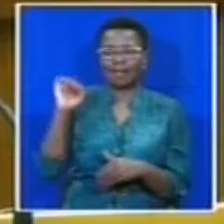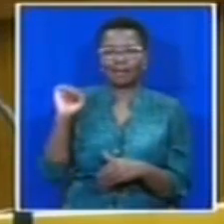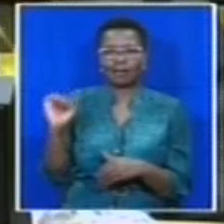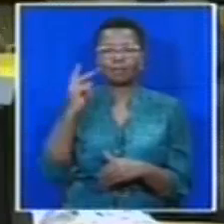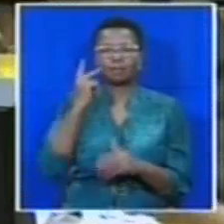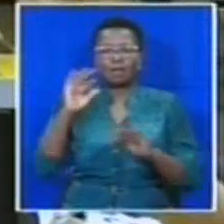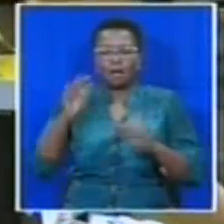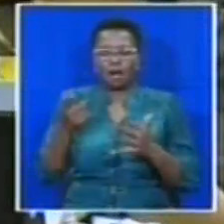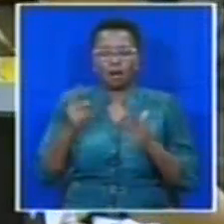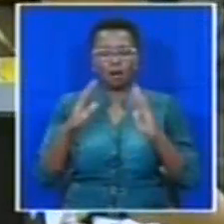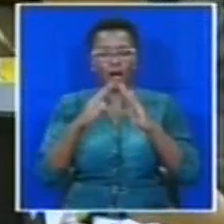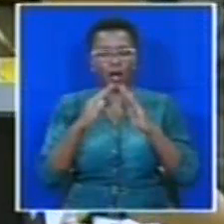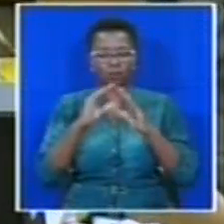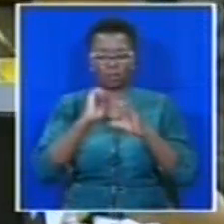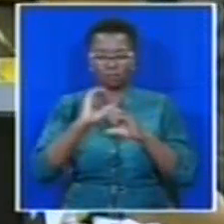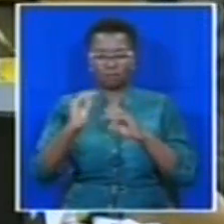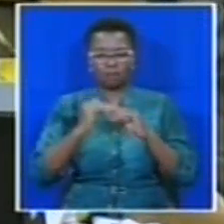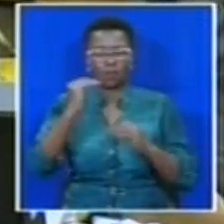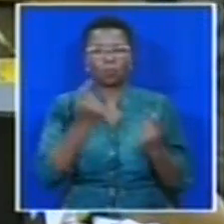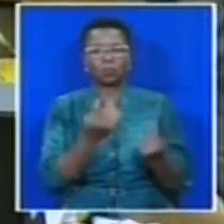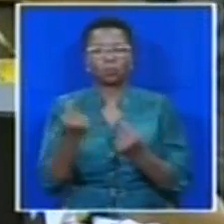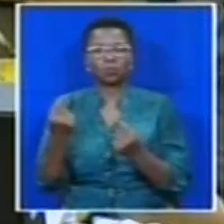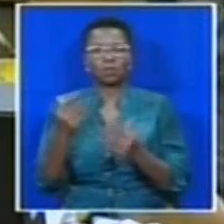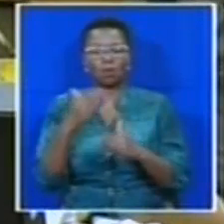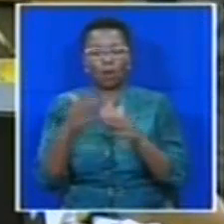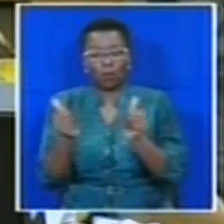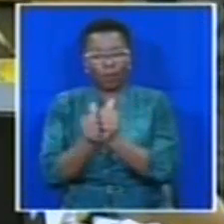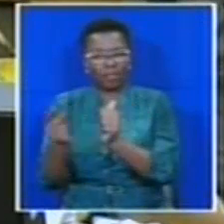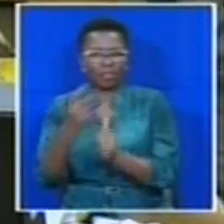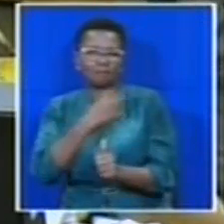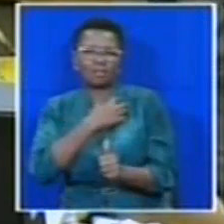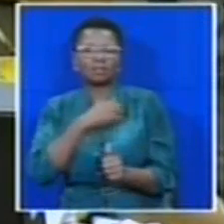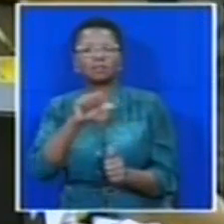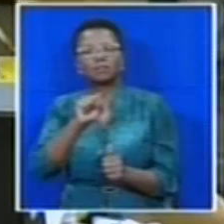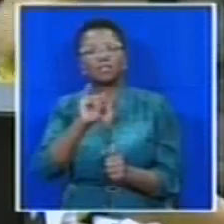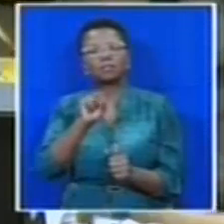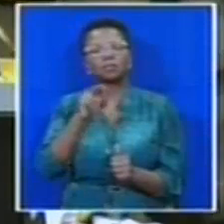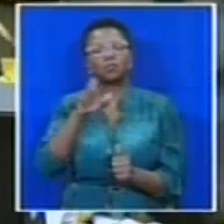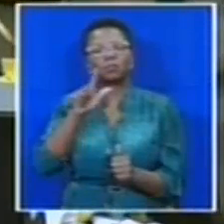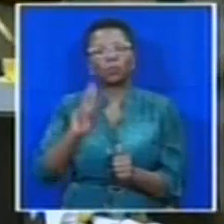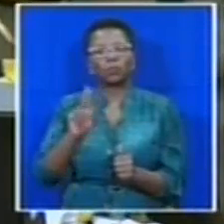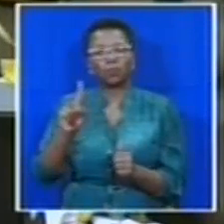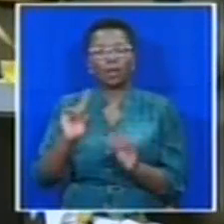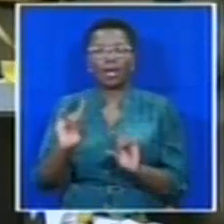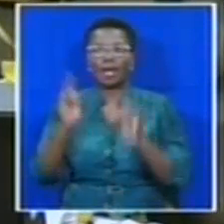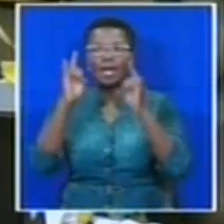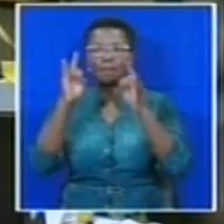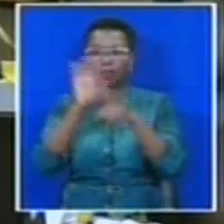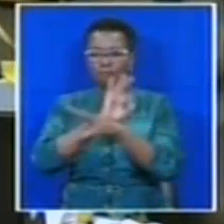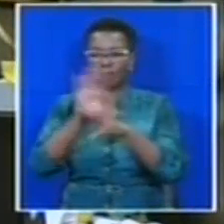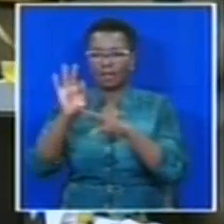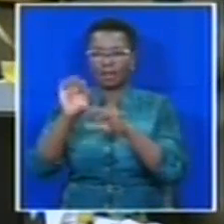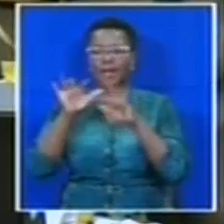impetus to housing investment in cooperation with Minister Sisulu, the need for better urban planning and public